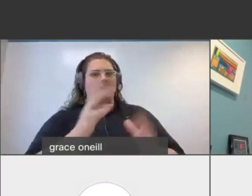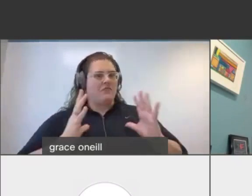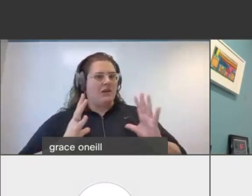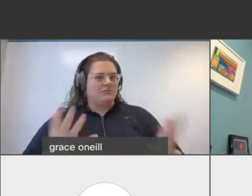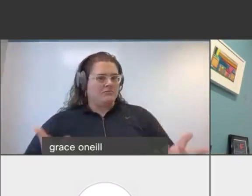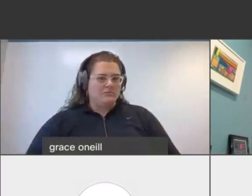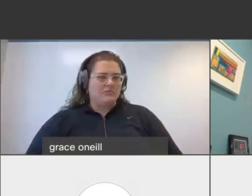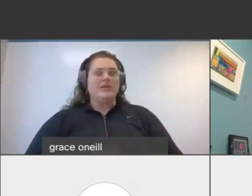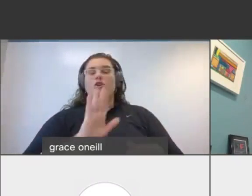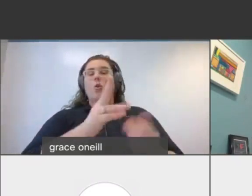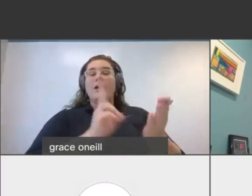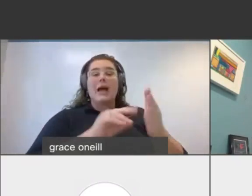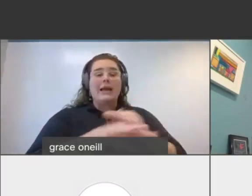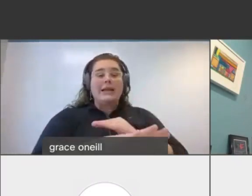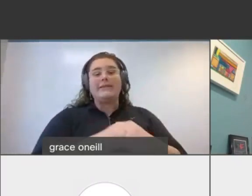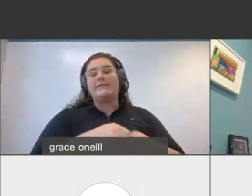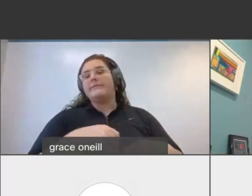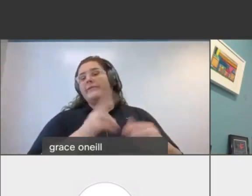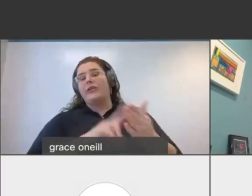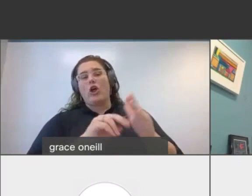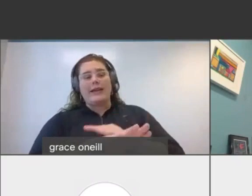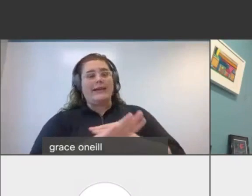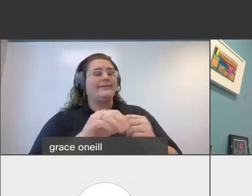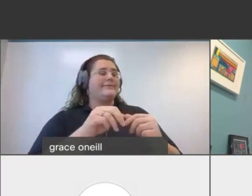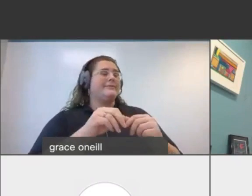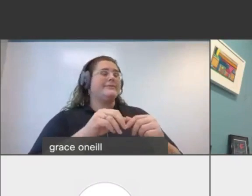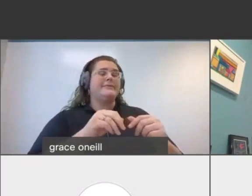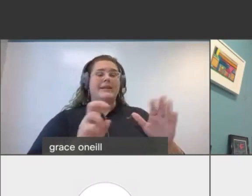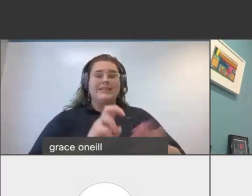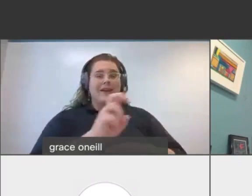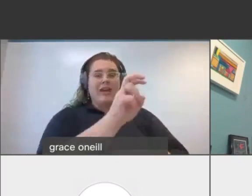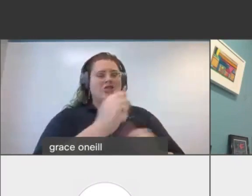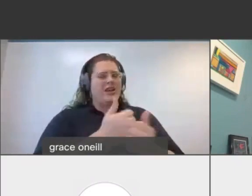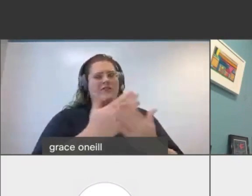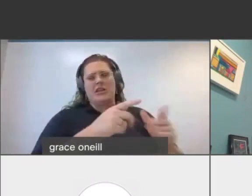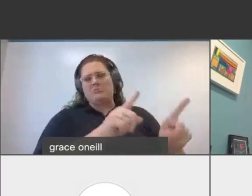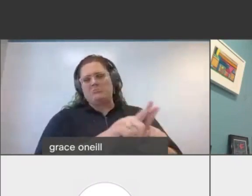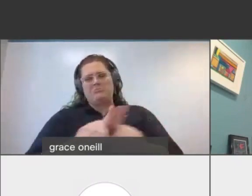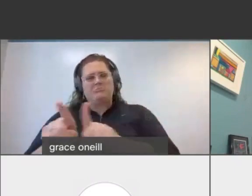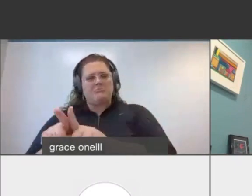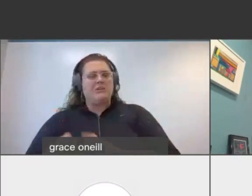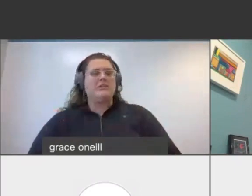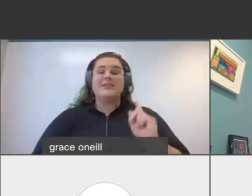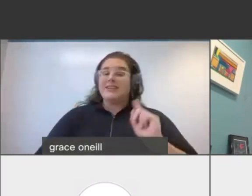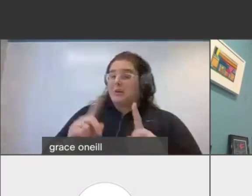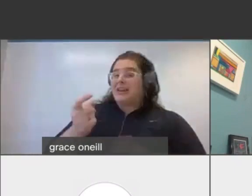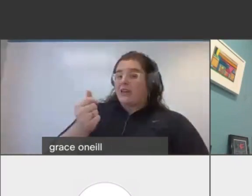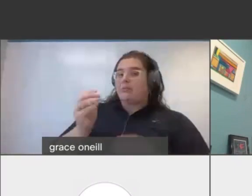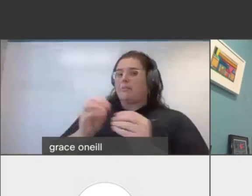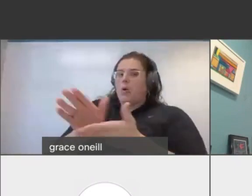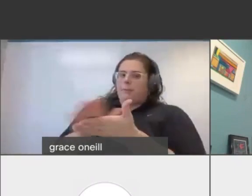in credentialing is the same. So yes, Just a little it's more prettier. correct.